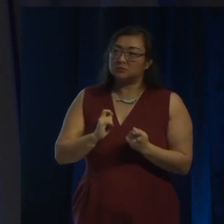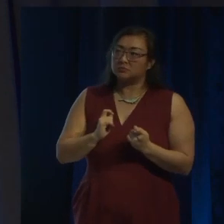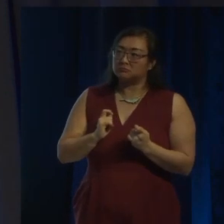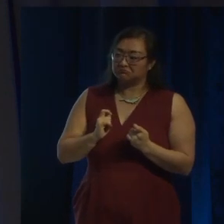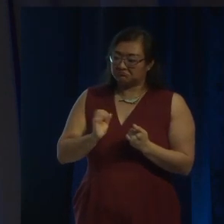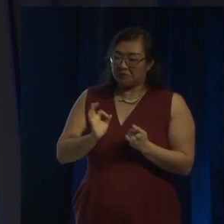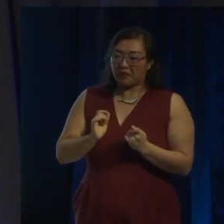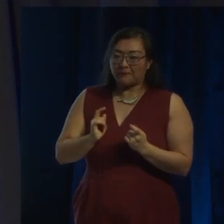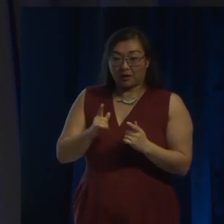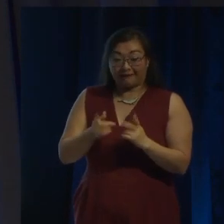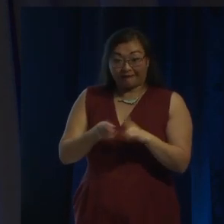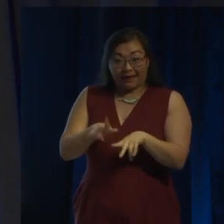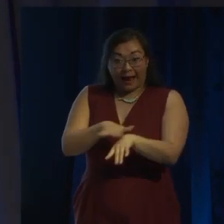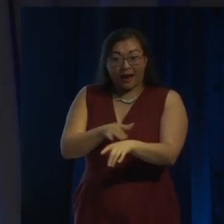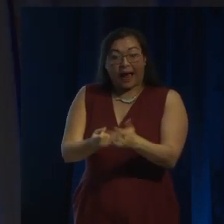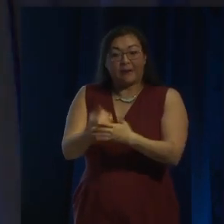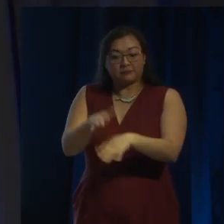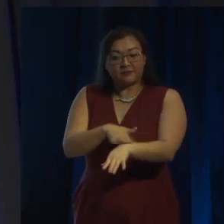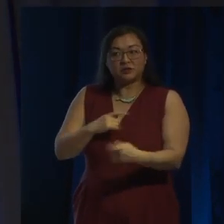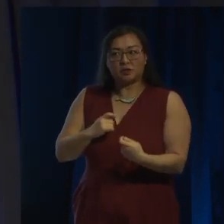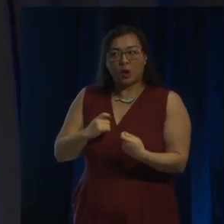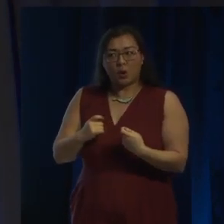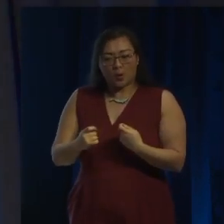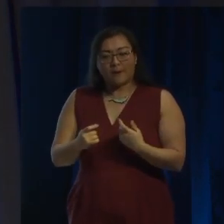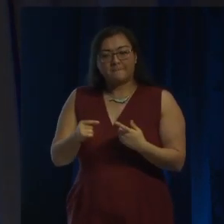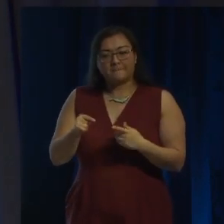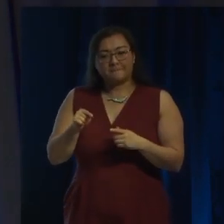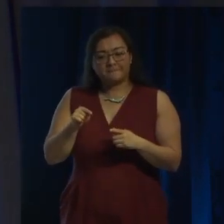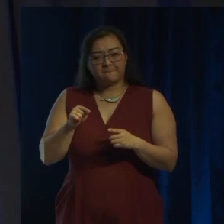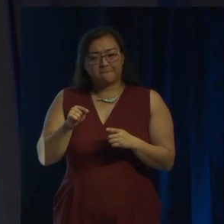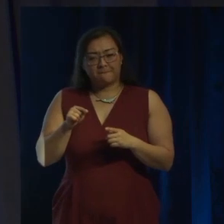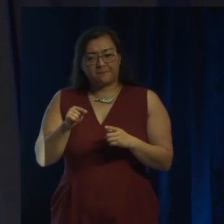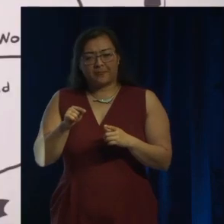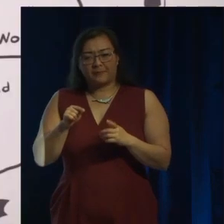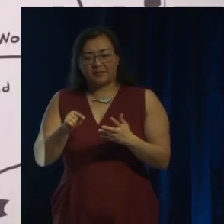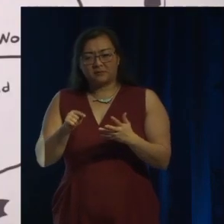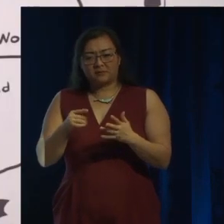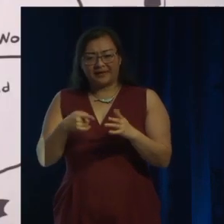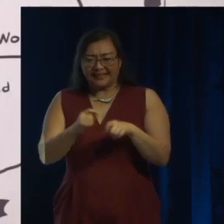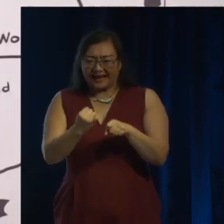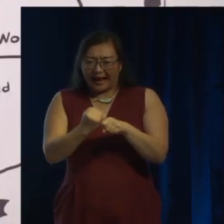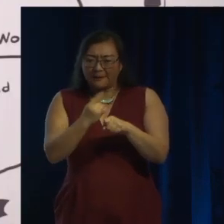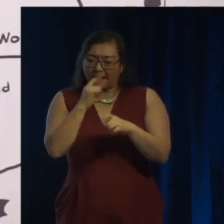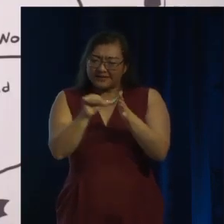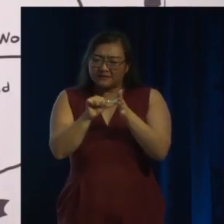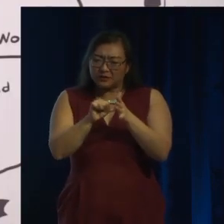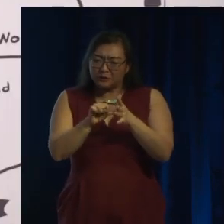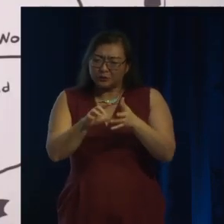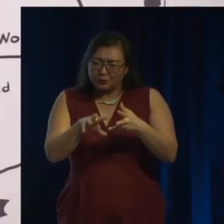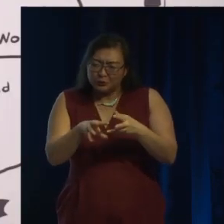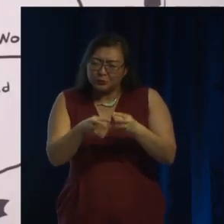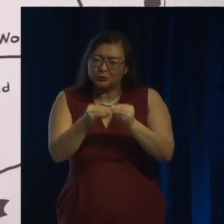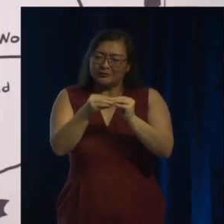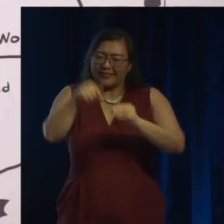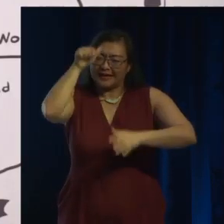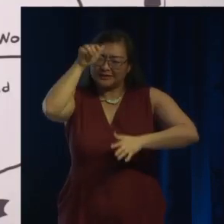90-minute piece is very challenging to make the experience relatable. And it's done many times, but again, it requires a lot of skill to do